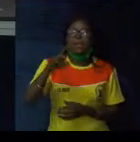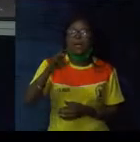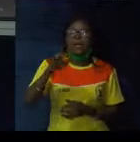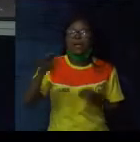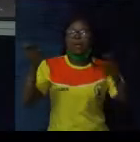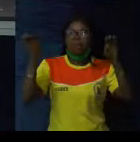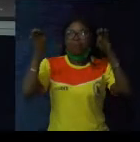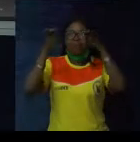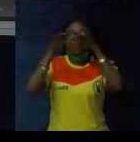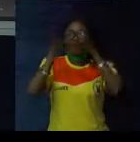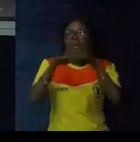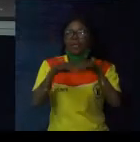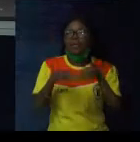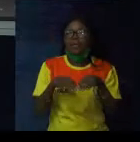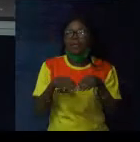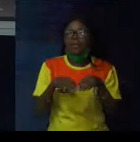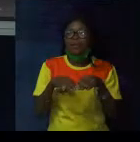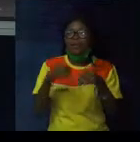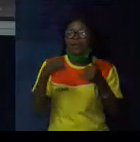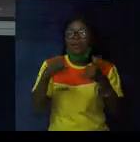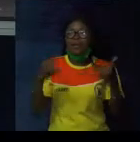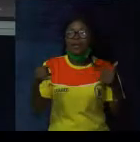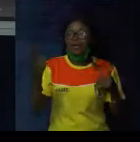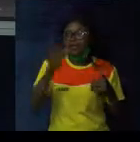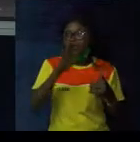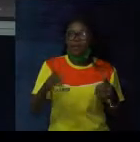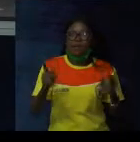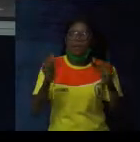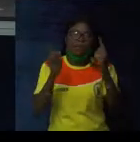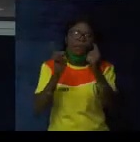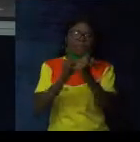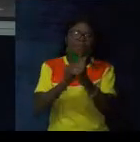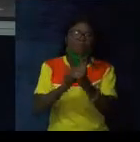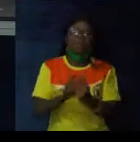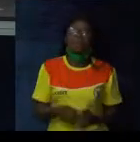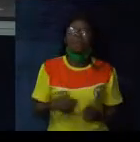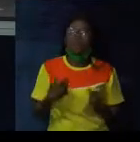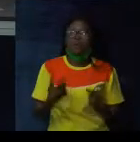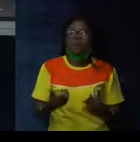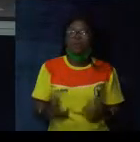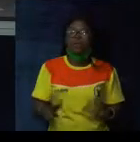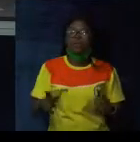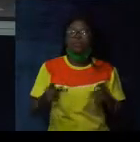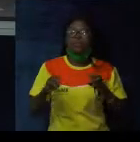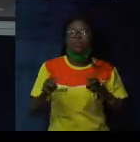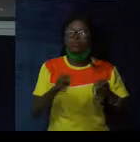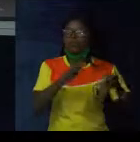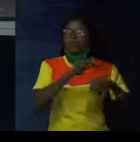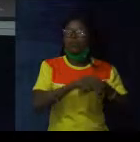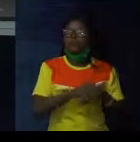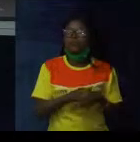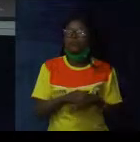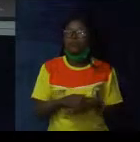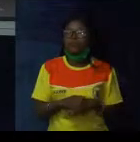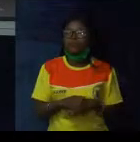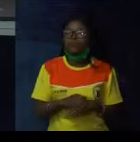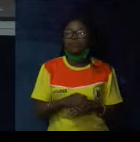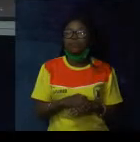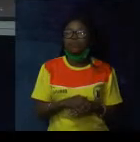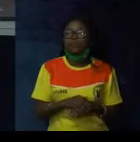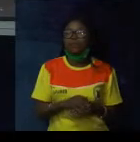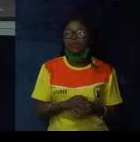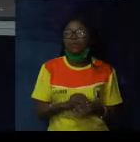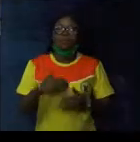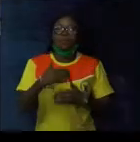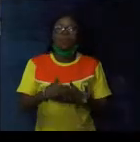the only one that is correct is that parallel lines never meet. They go in the same direction like the lines of your book. All right, so let's